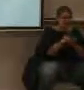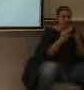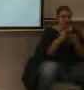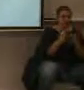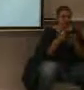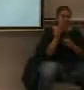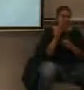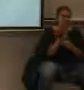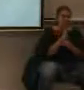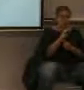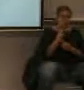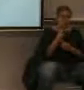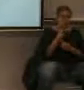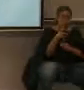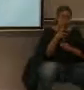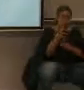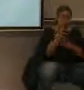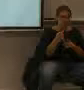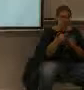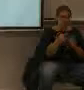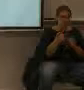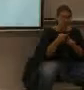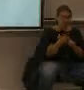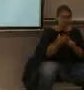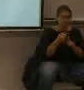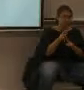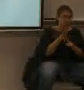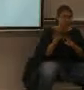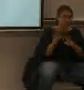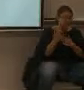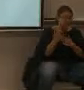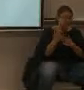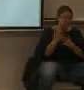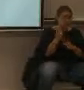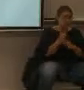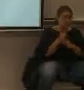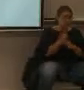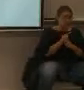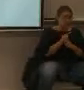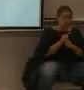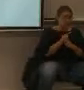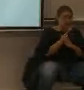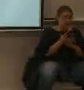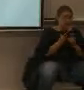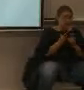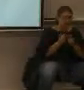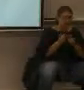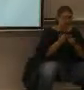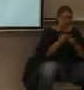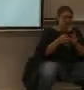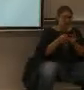the tough compounds it might take months for the right chain of